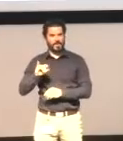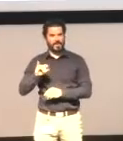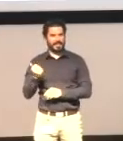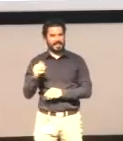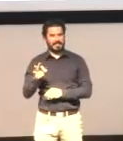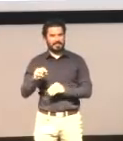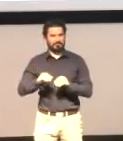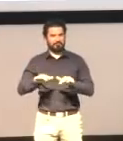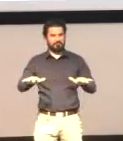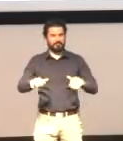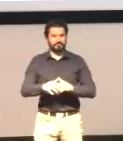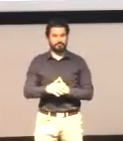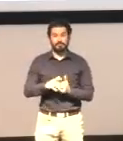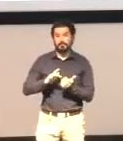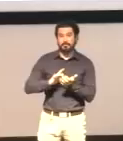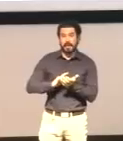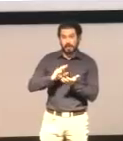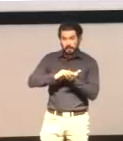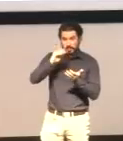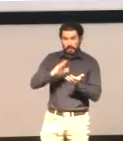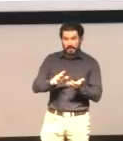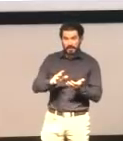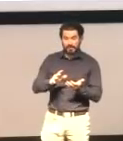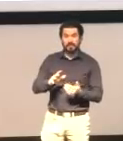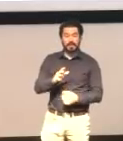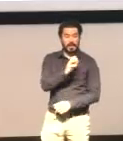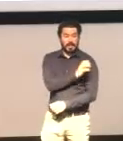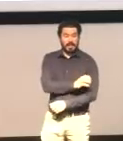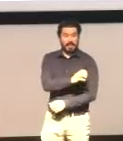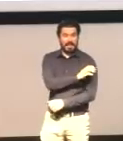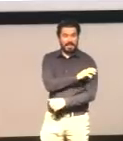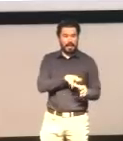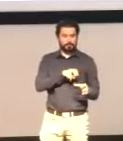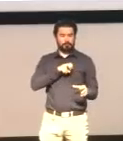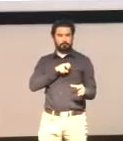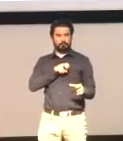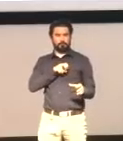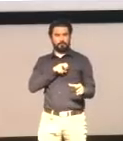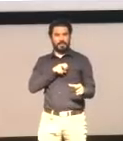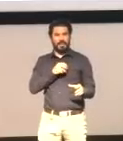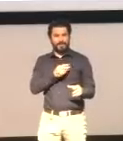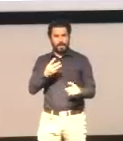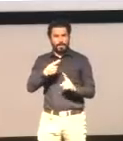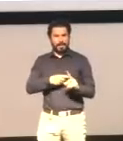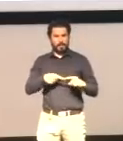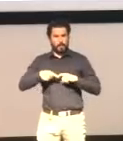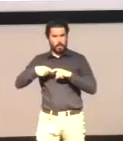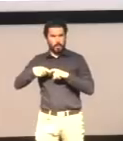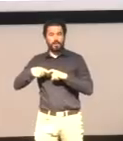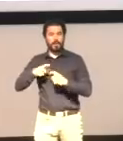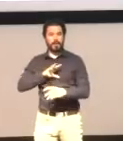Our medical students who stepped out of the clinical environment for a few months have re-engaged in